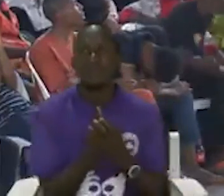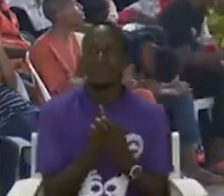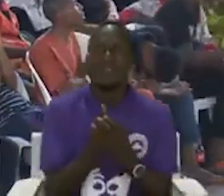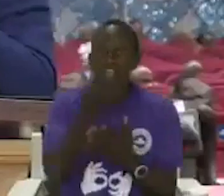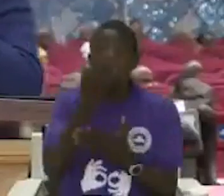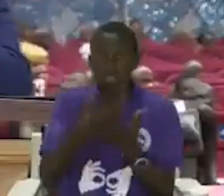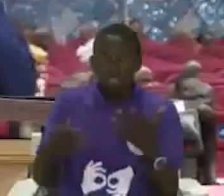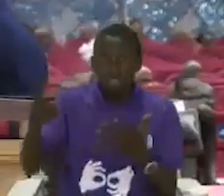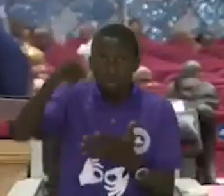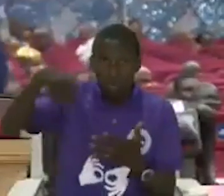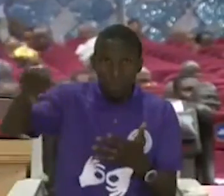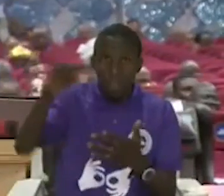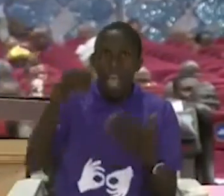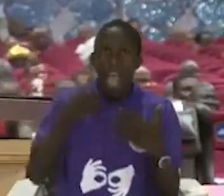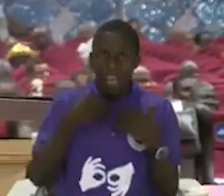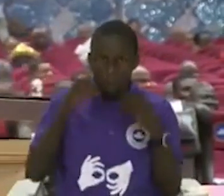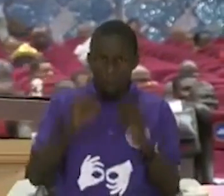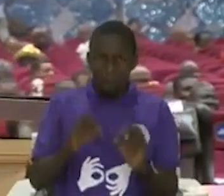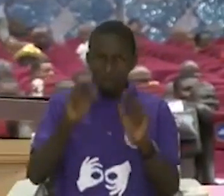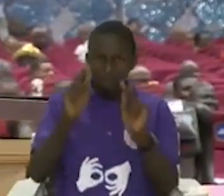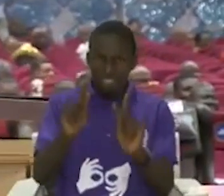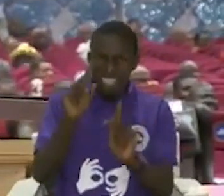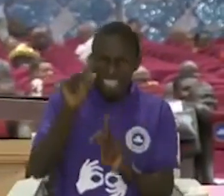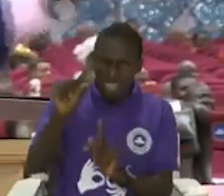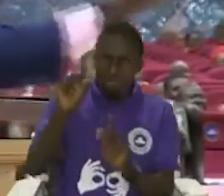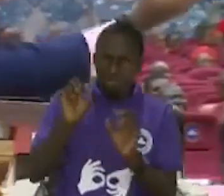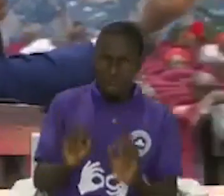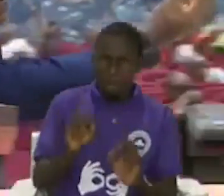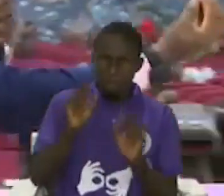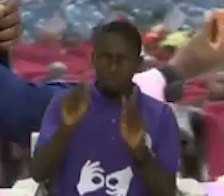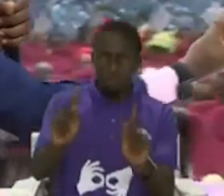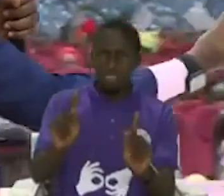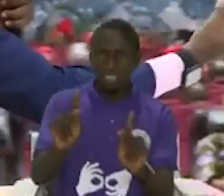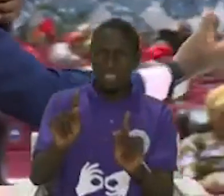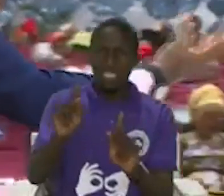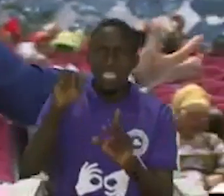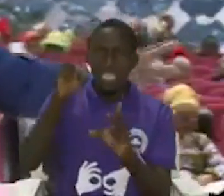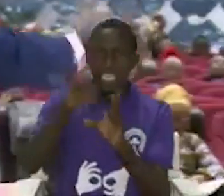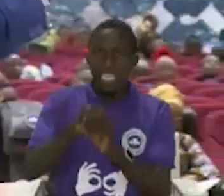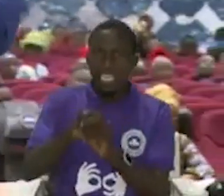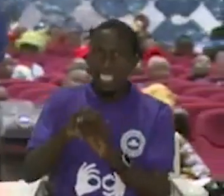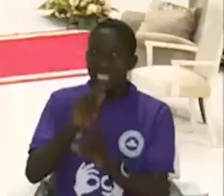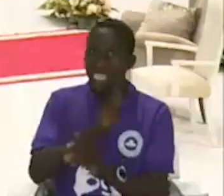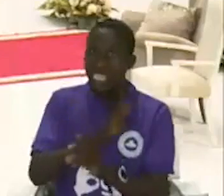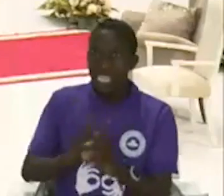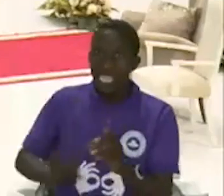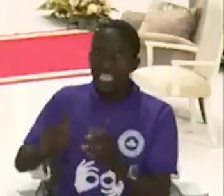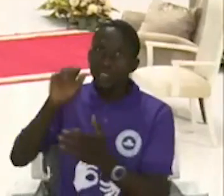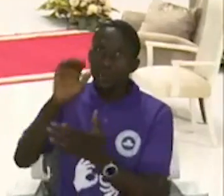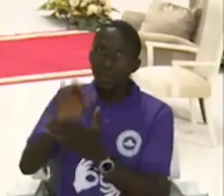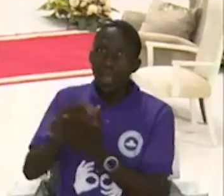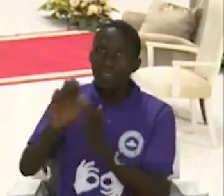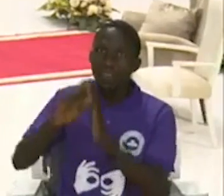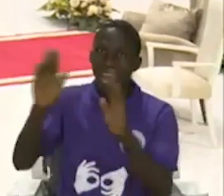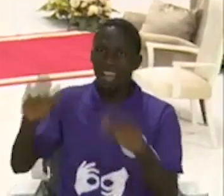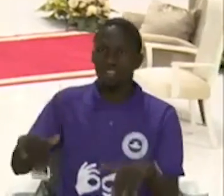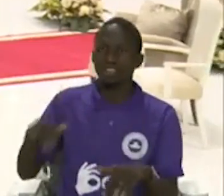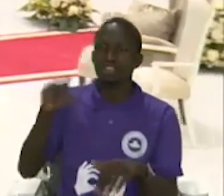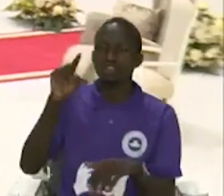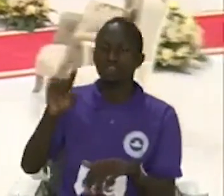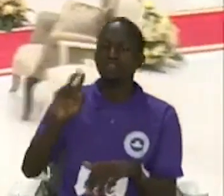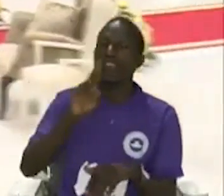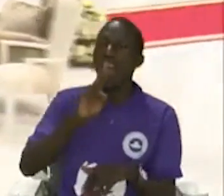Some of you had opportunity, just a little opportunity in Potiphar's house. But now you have rested and sleeping